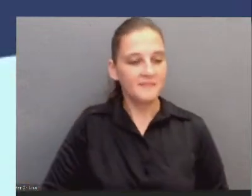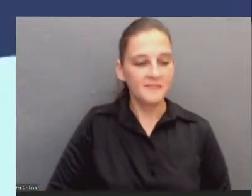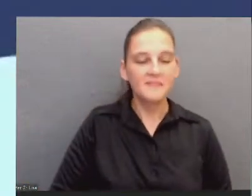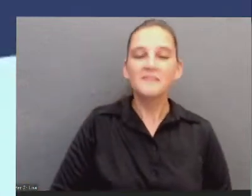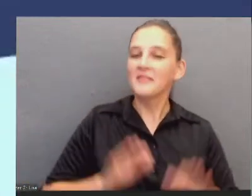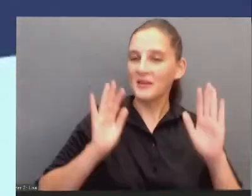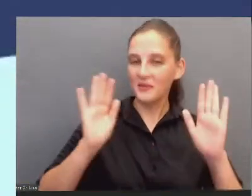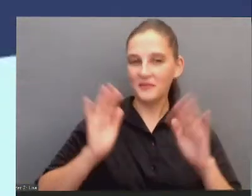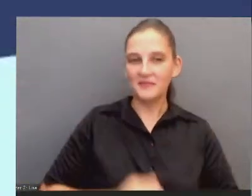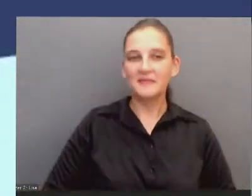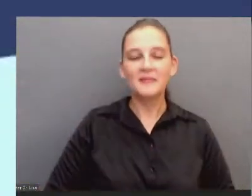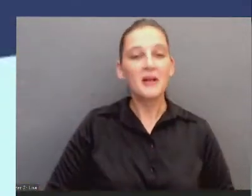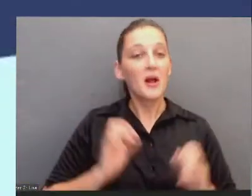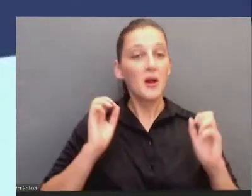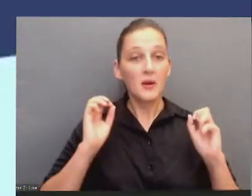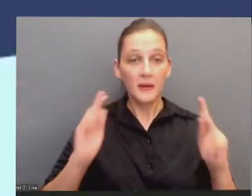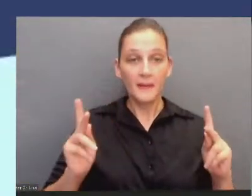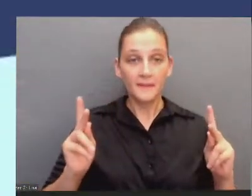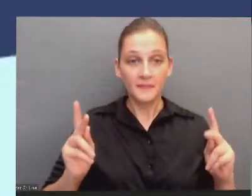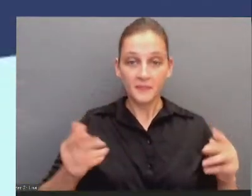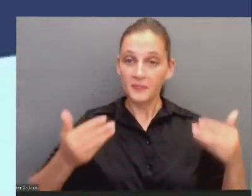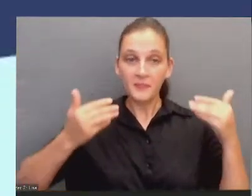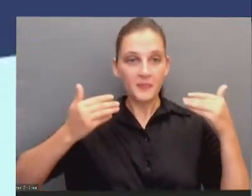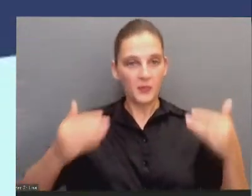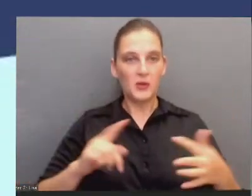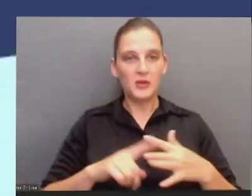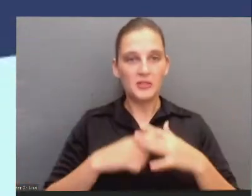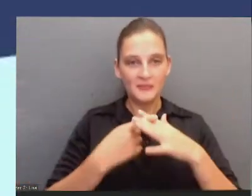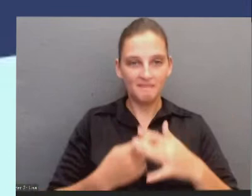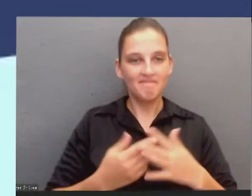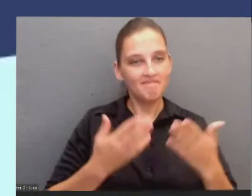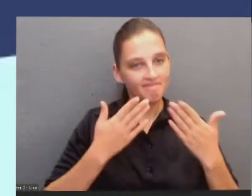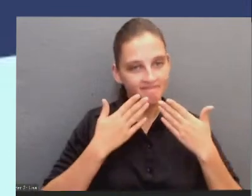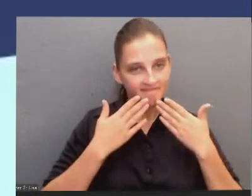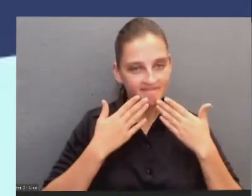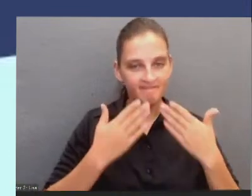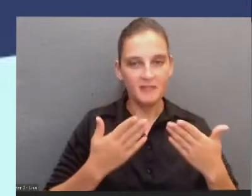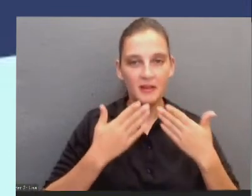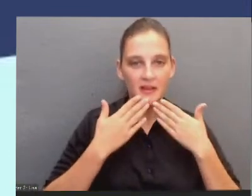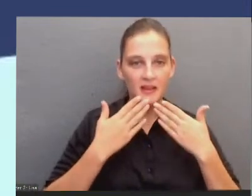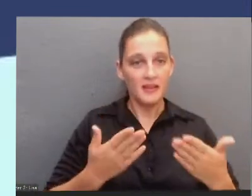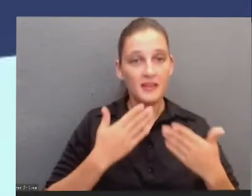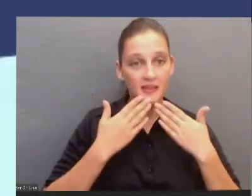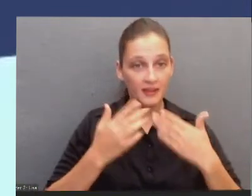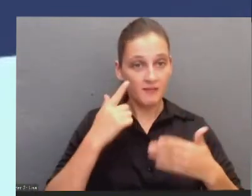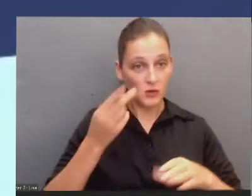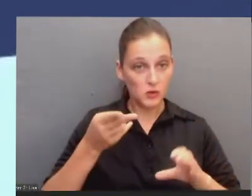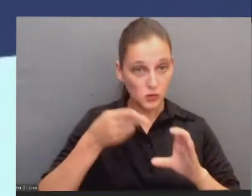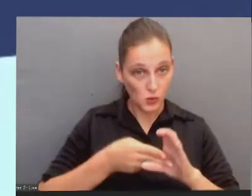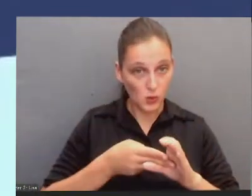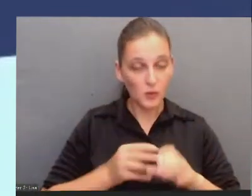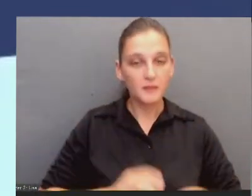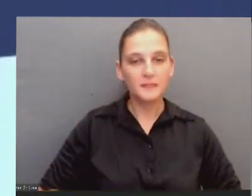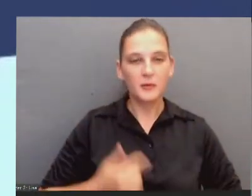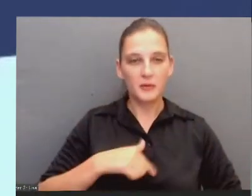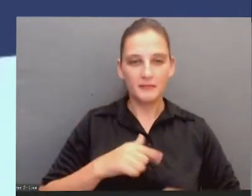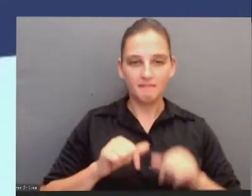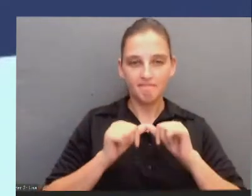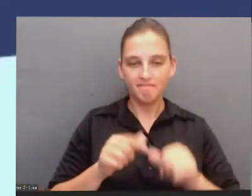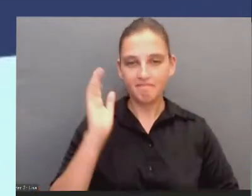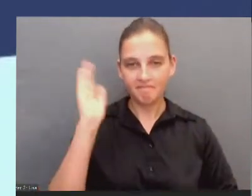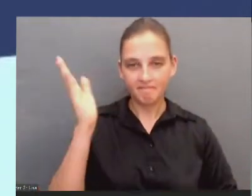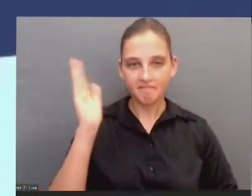Wonderful. Okay, we can resume. Thank you, everybody, again for joining. We'll continue our